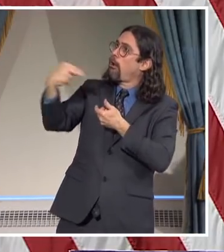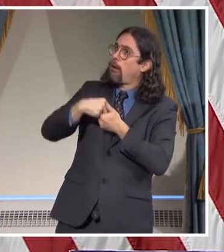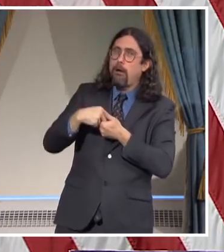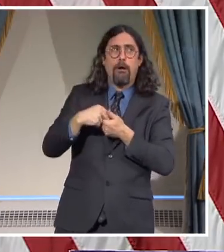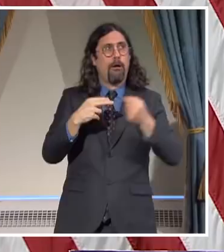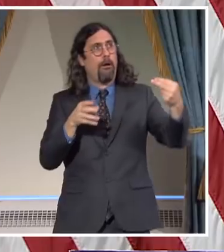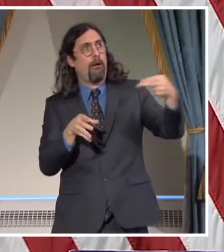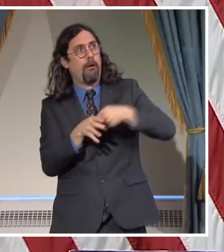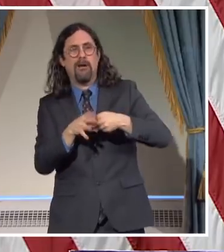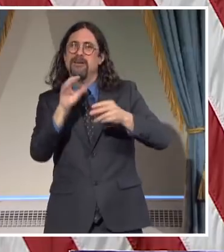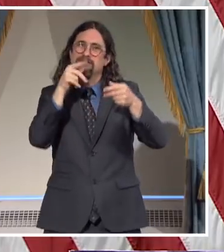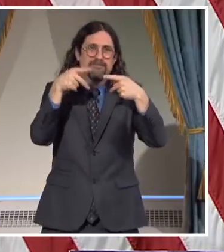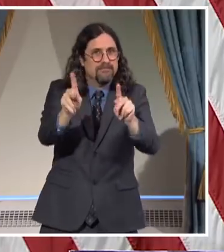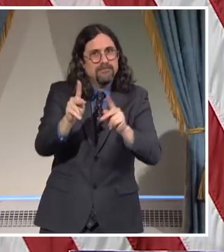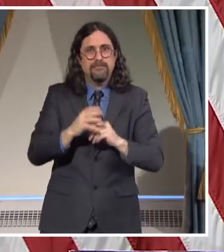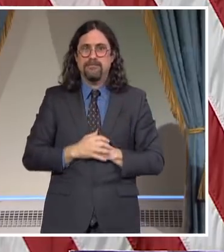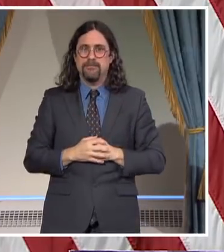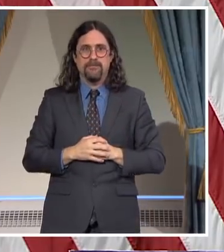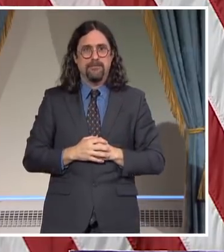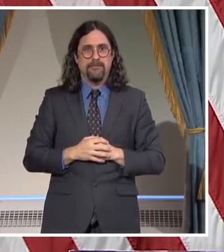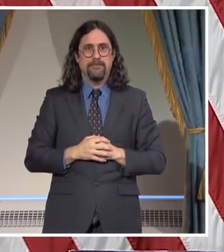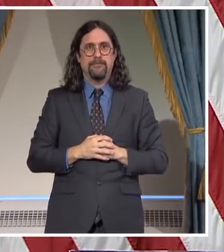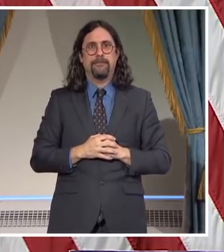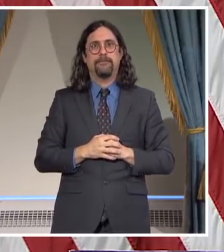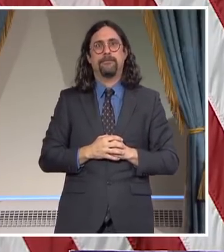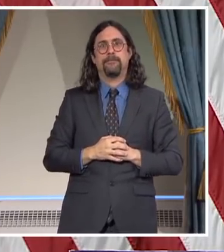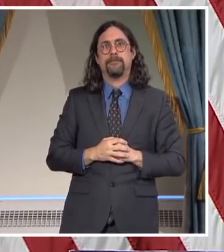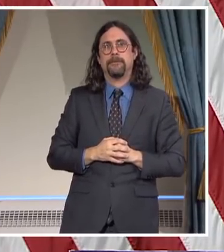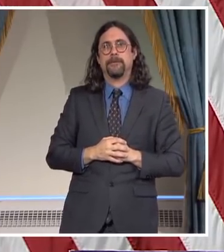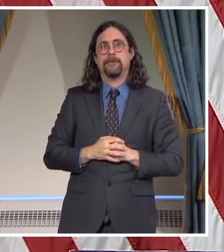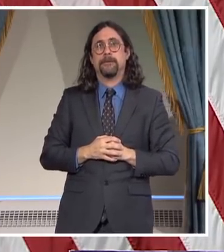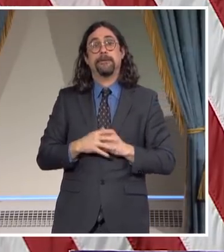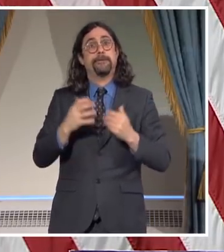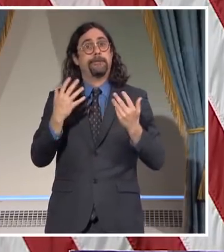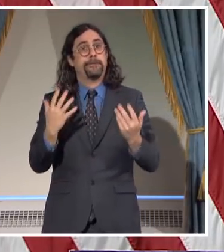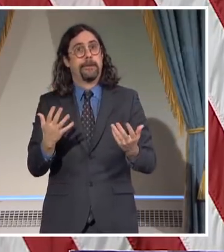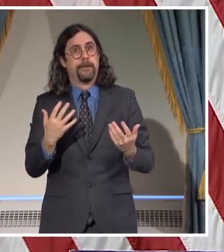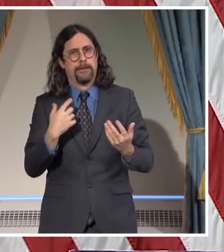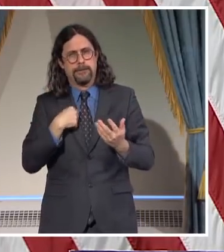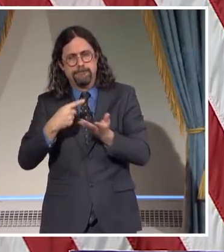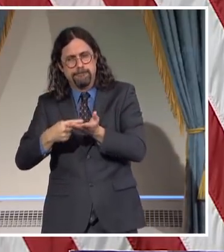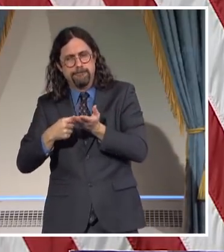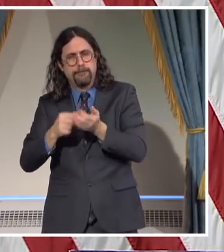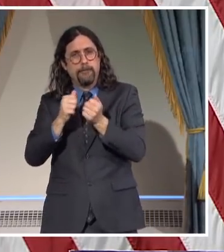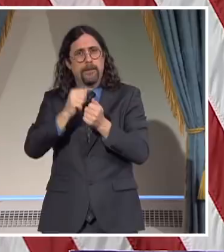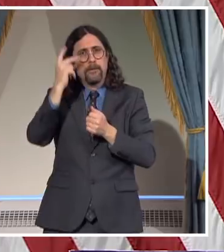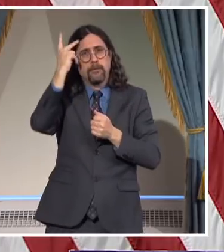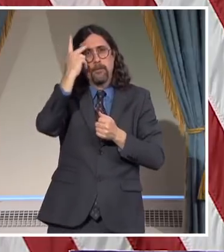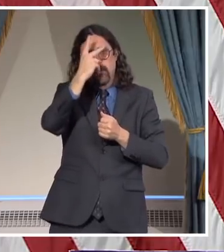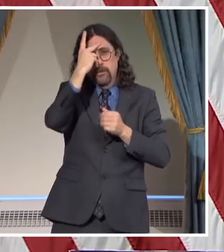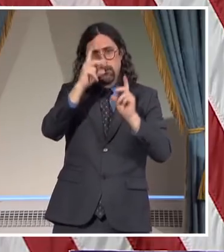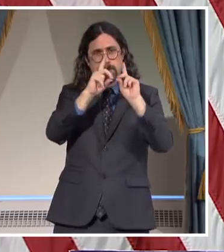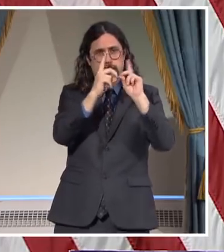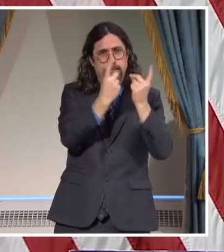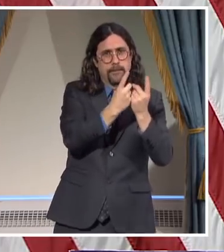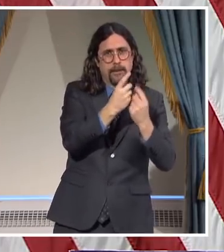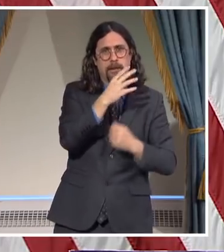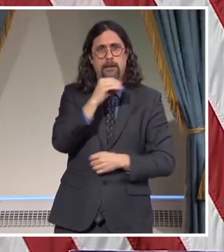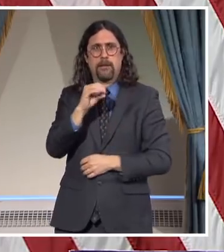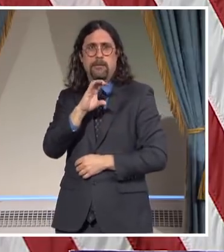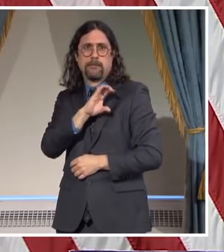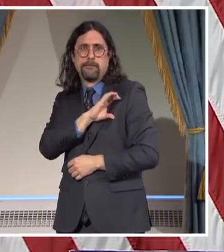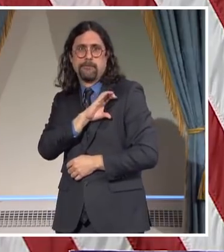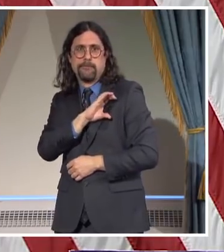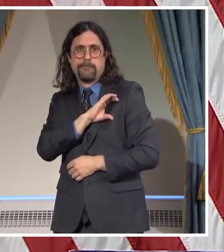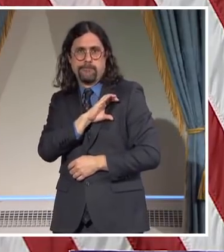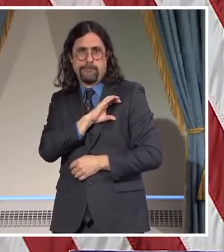do. I've heard back from the Parks Department and the NYPD that they have found 80 locations, 80 courts